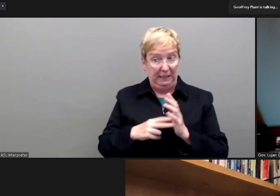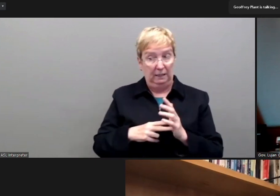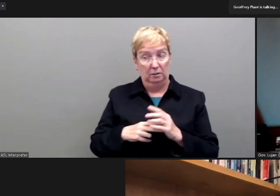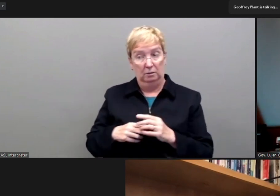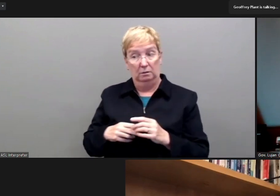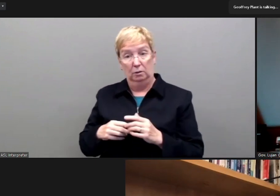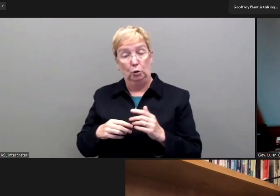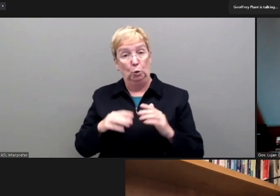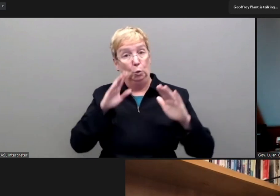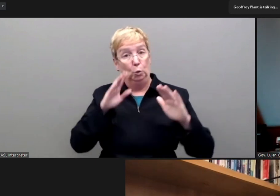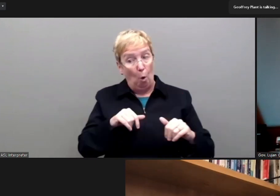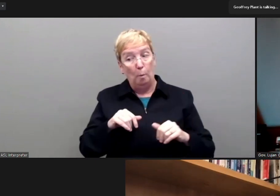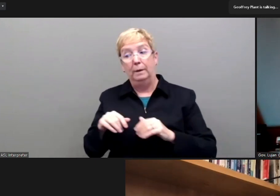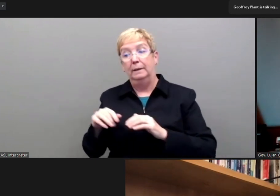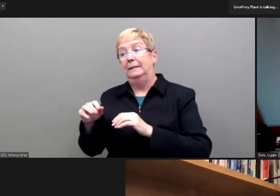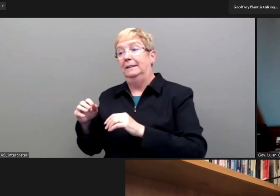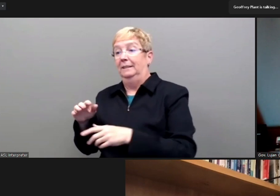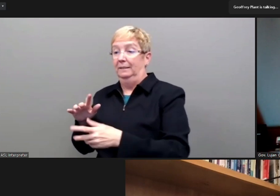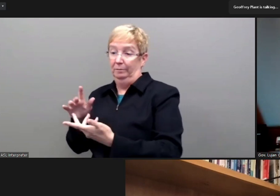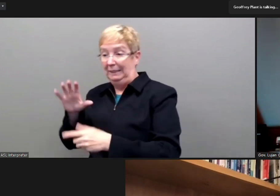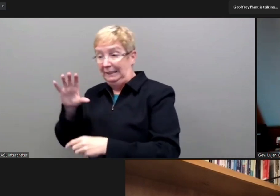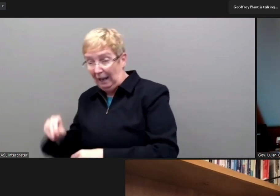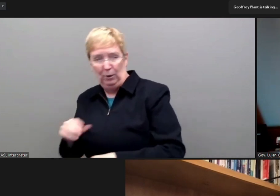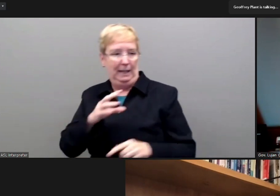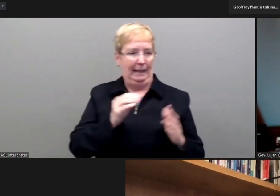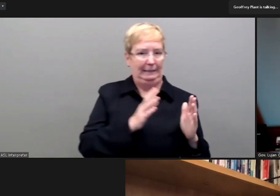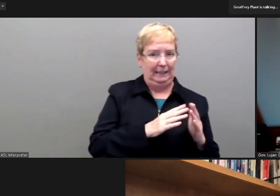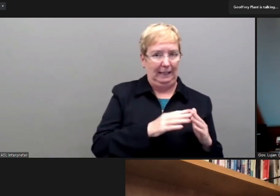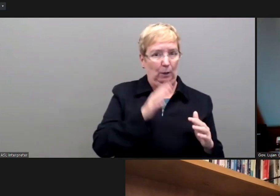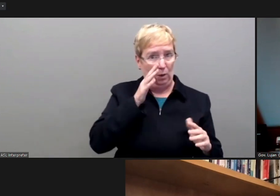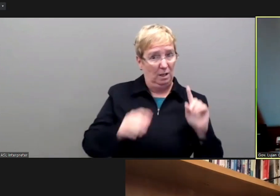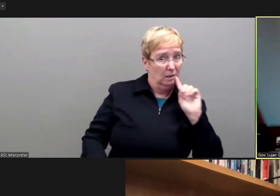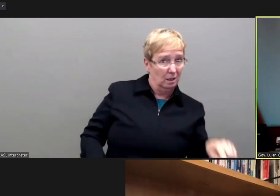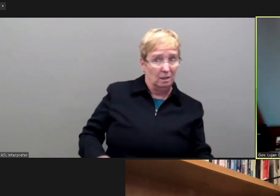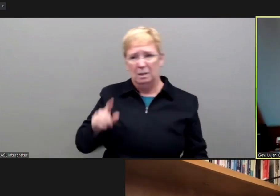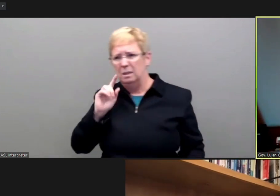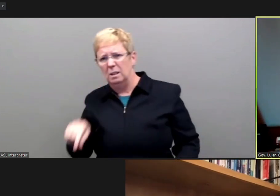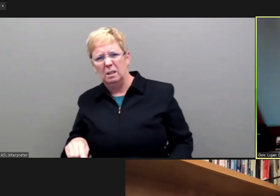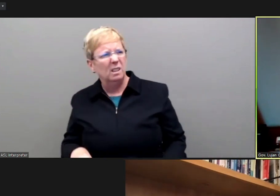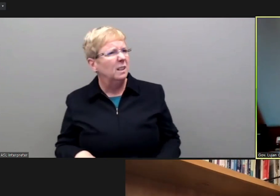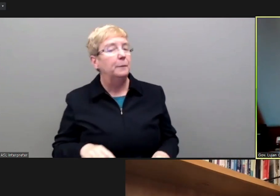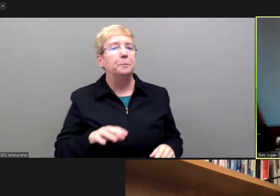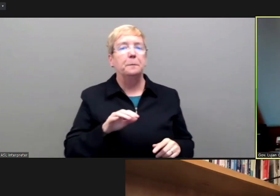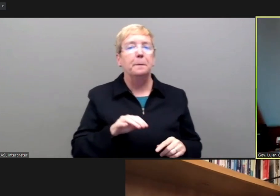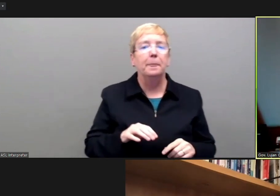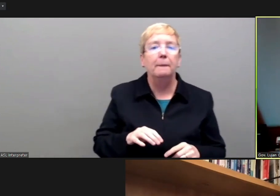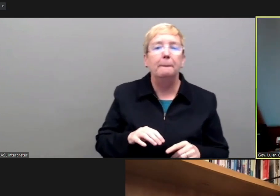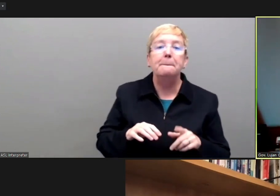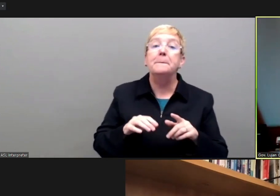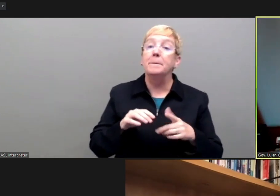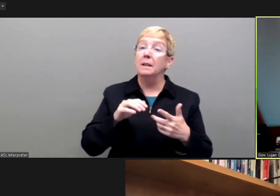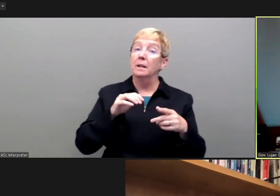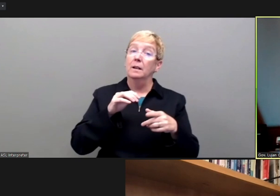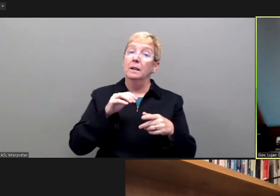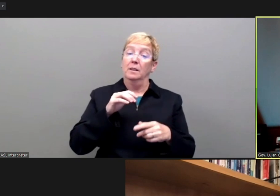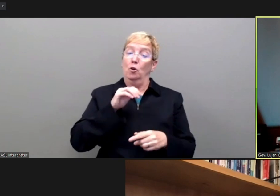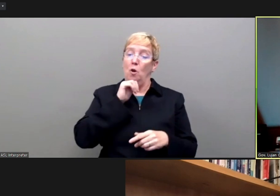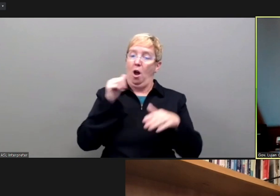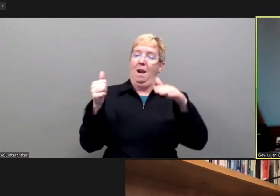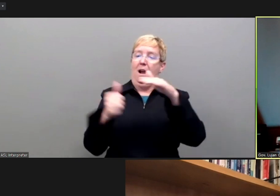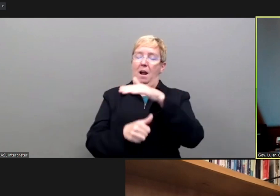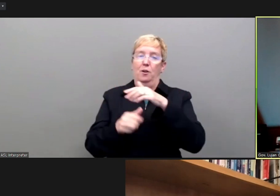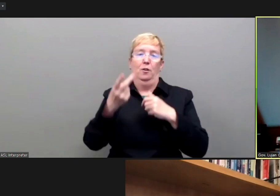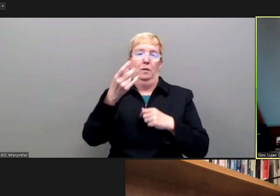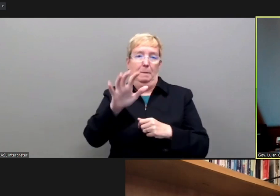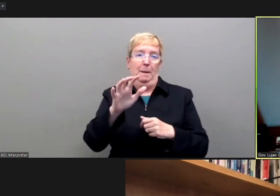require their employees to become vaccinated? So they're not required as part of the public health order, because technically, while